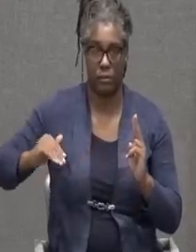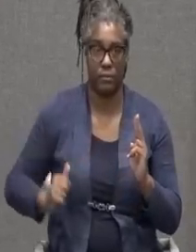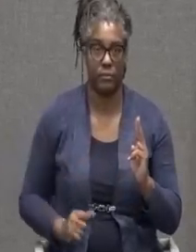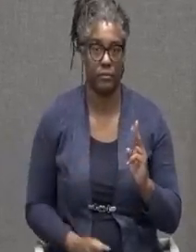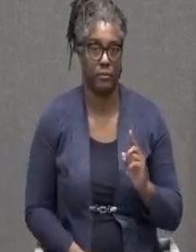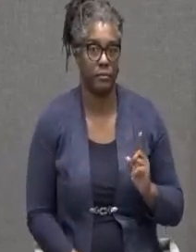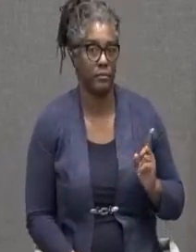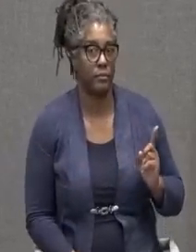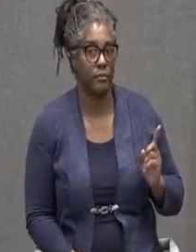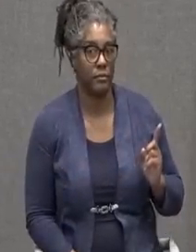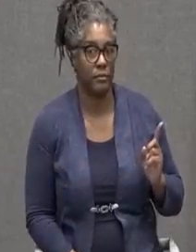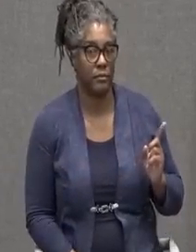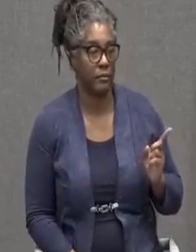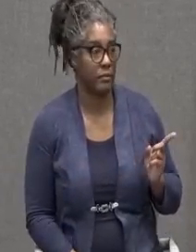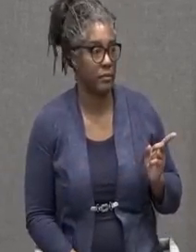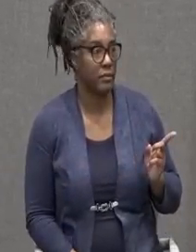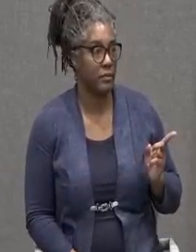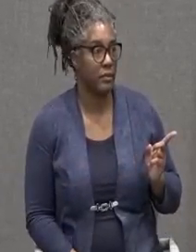at that.